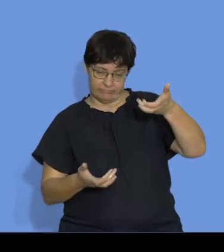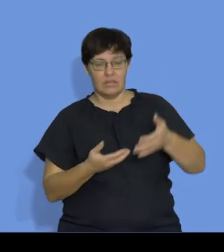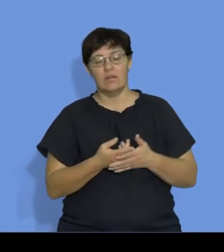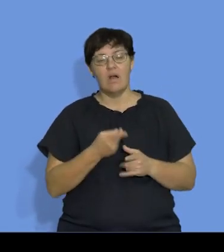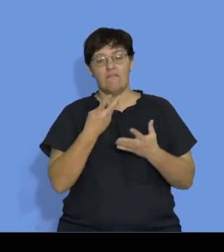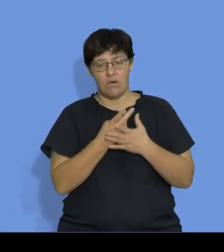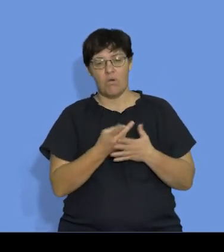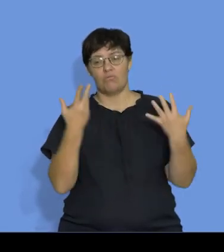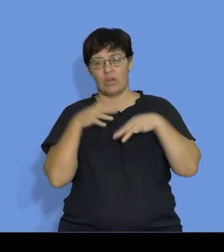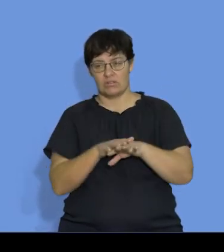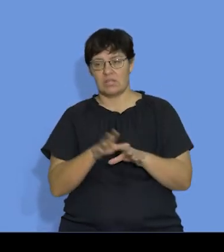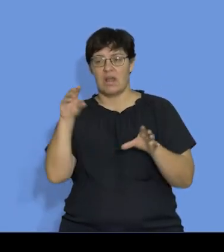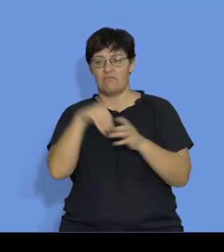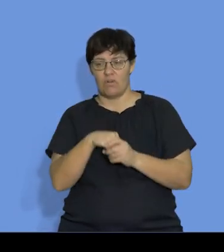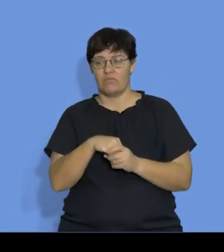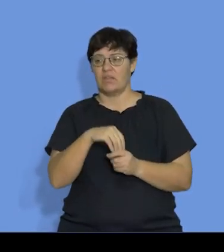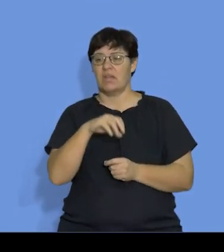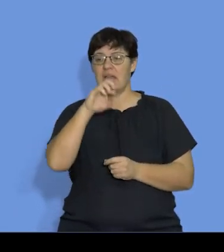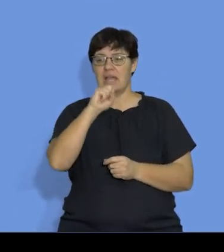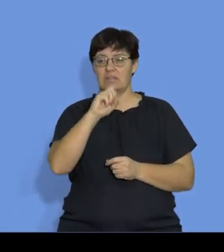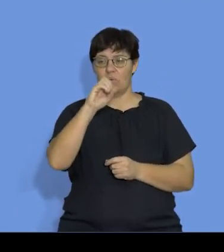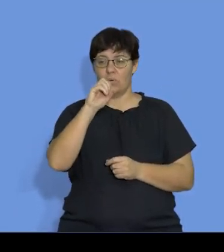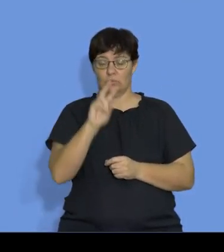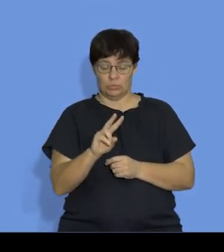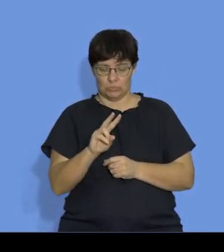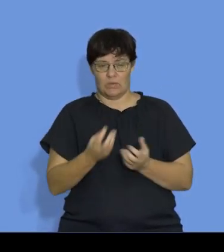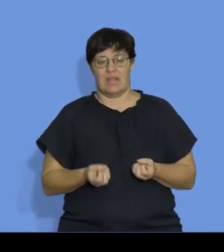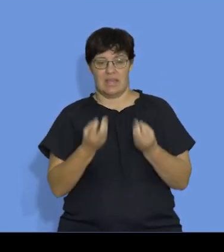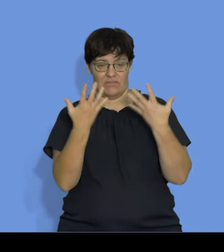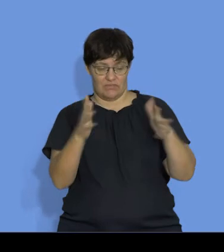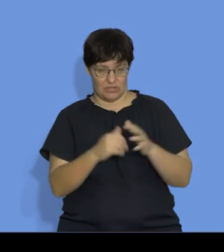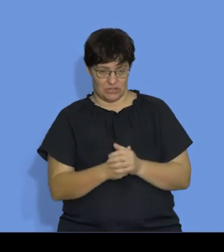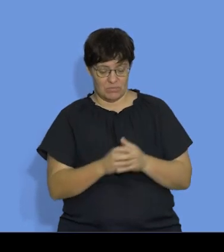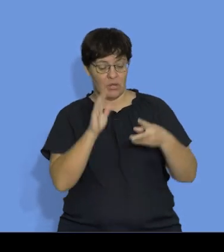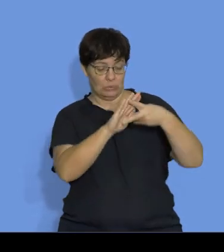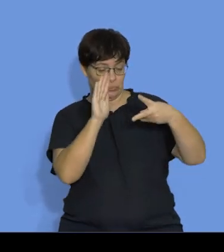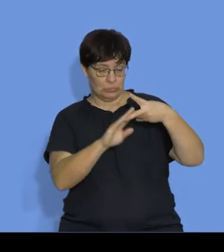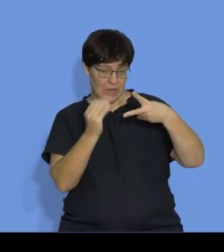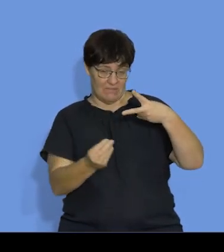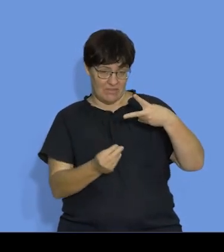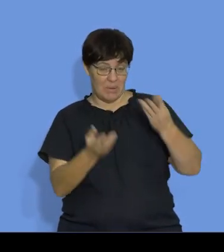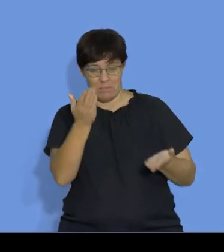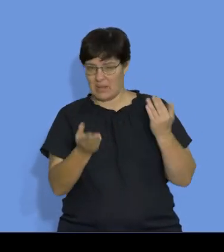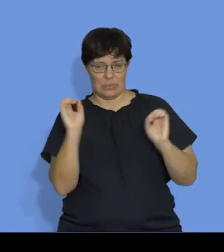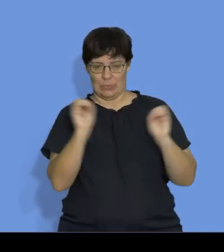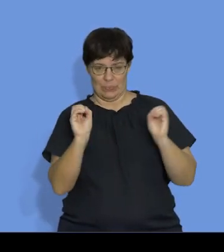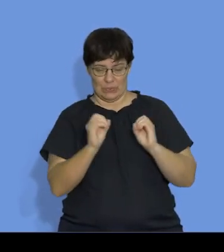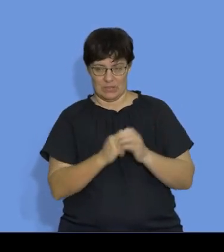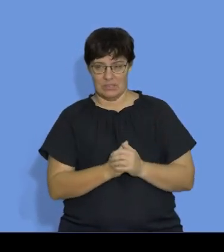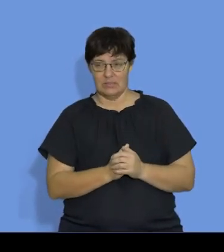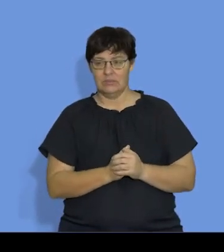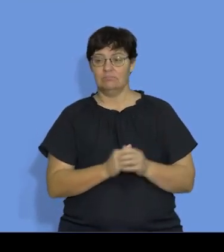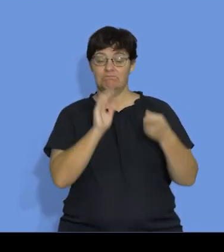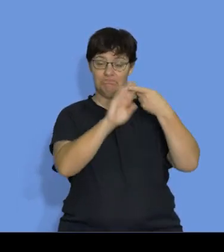for reactions involving sulfur dioxide are given, right? So there are two reactions here, okay? There's